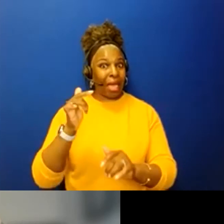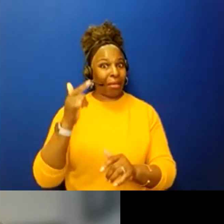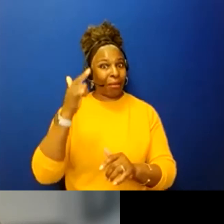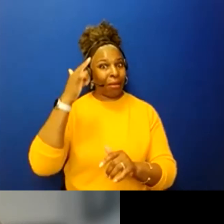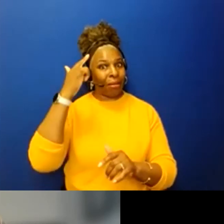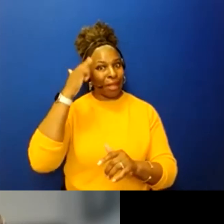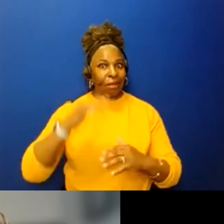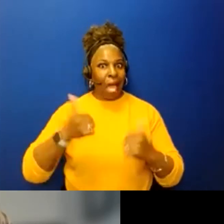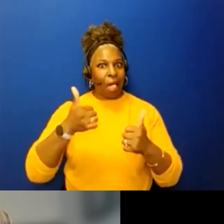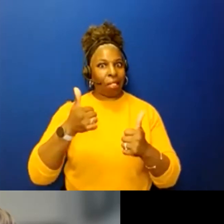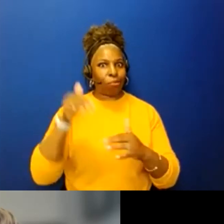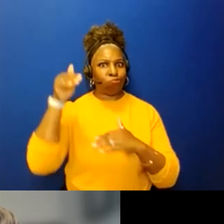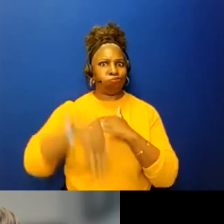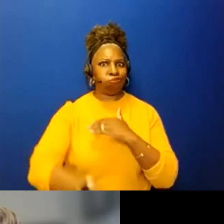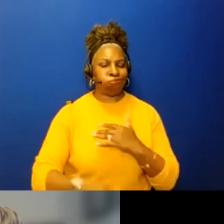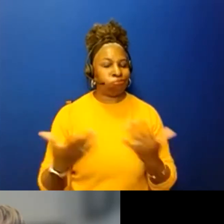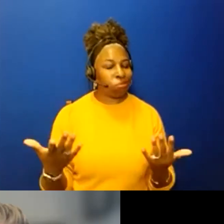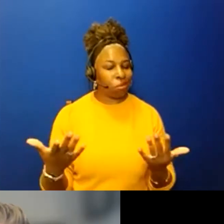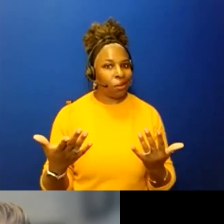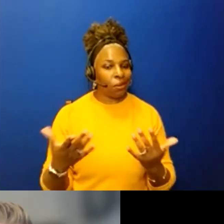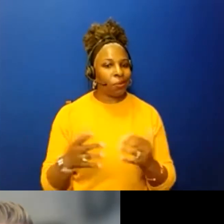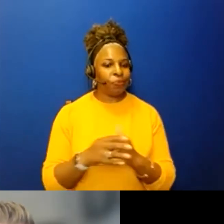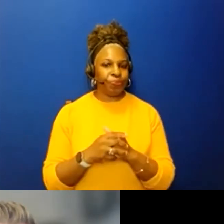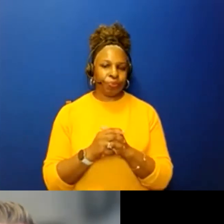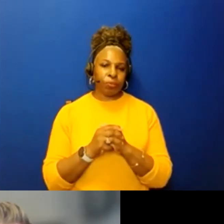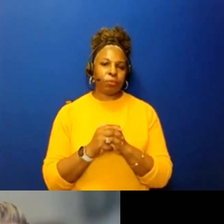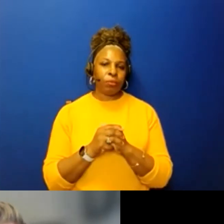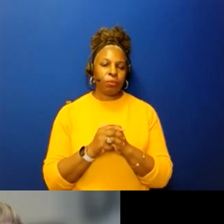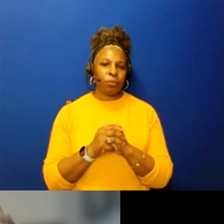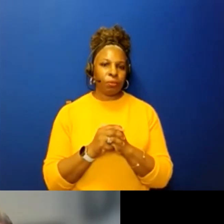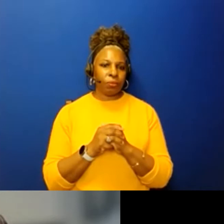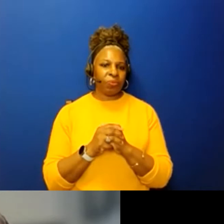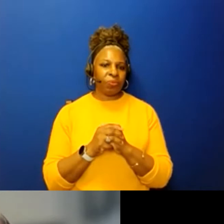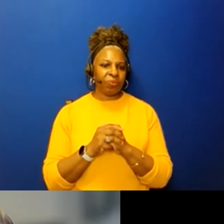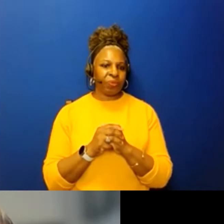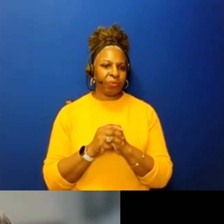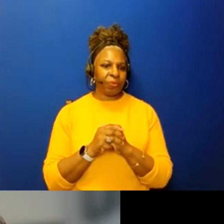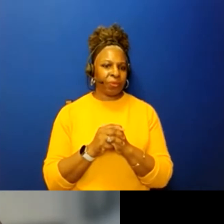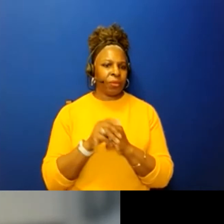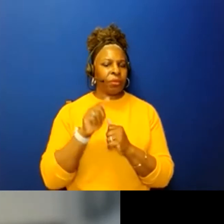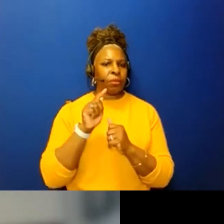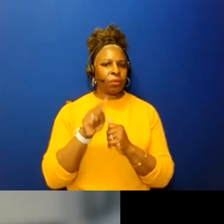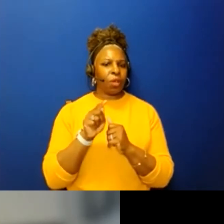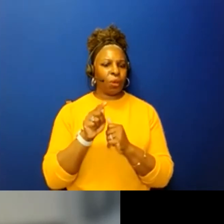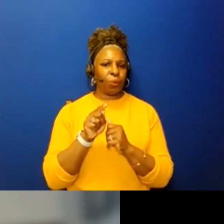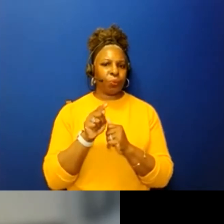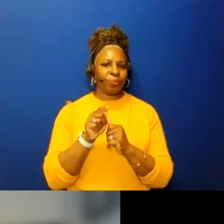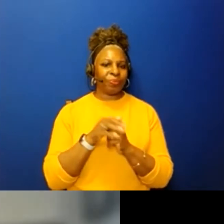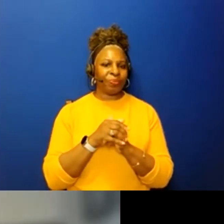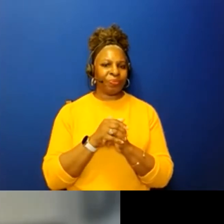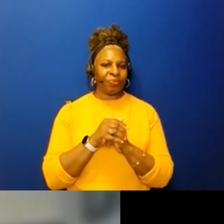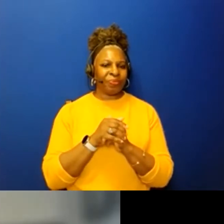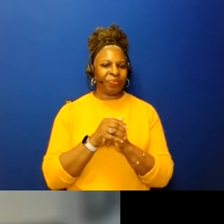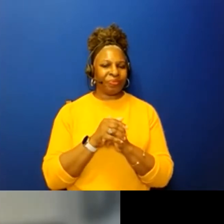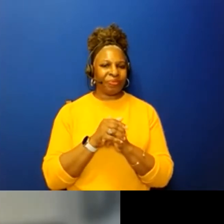now. So in that same vein, which I think I said at the beginning of the last question, whoops.